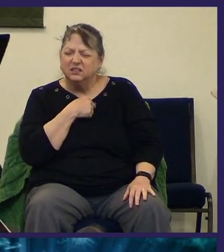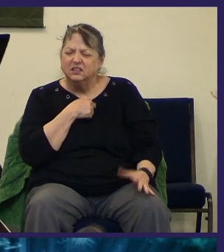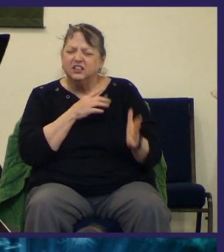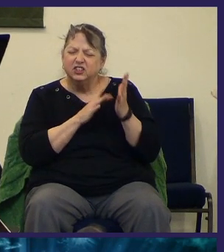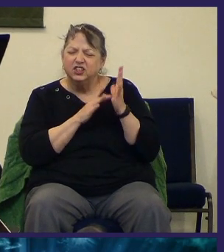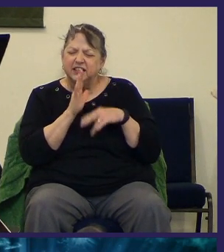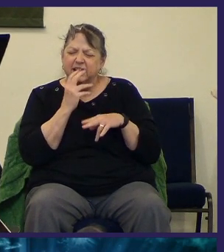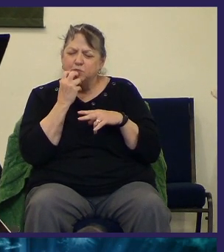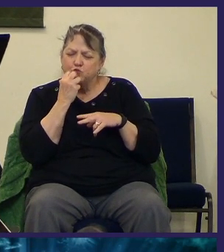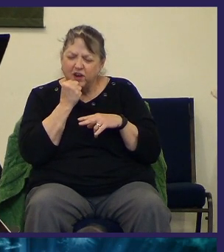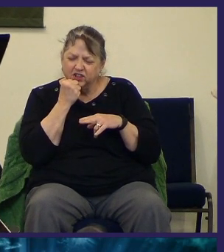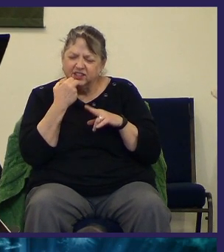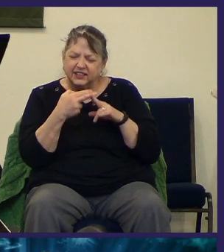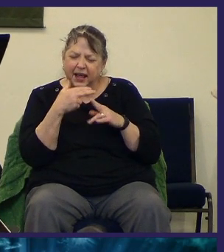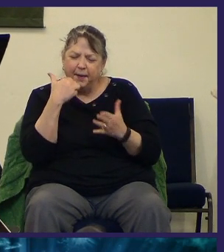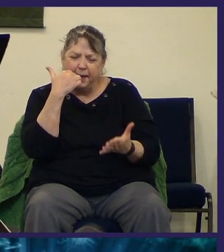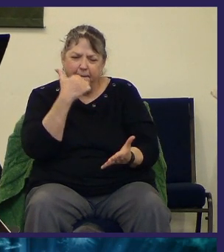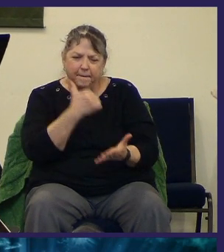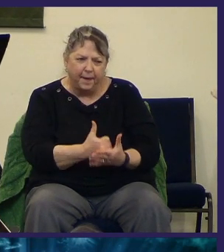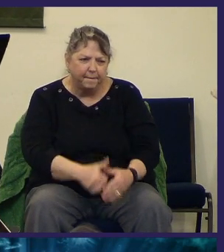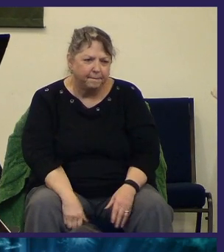in jesus precious name amen